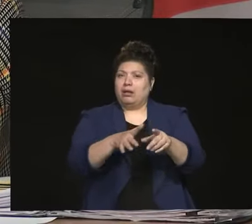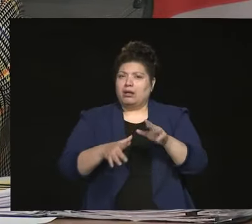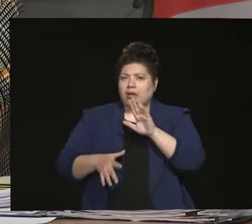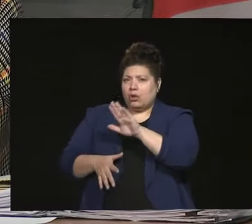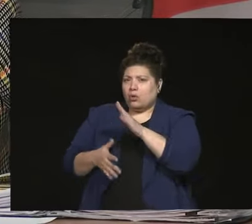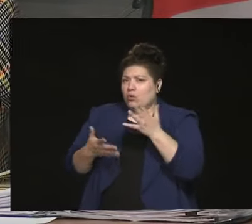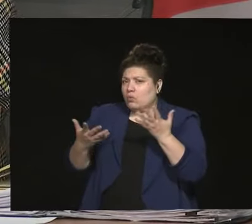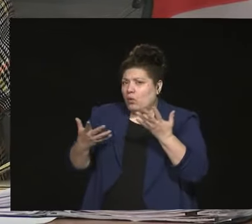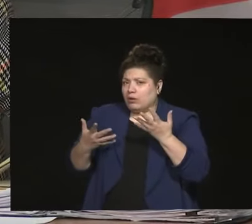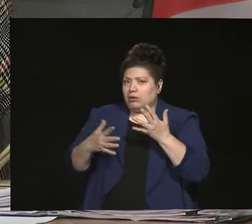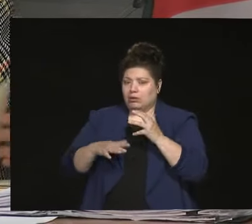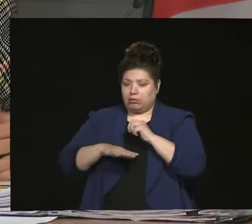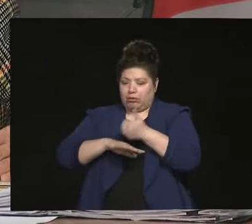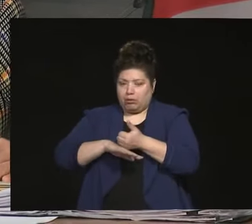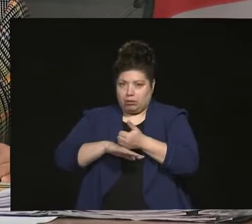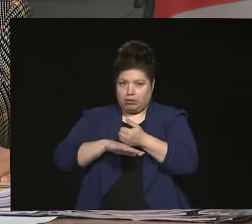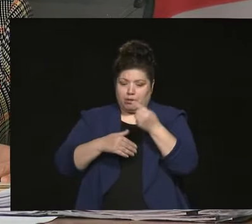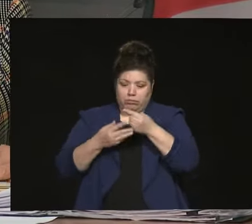put them in place?